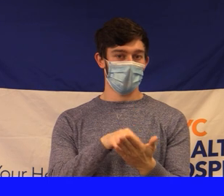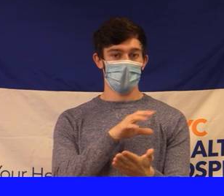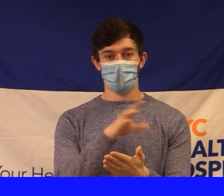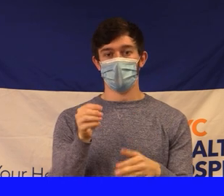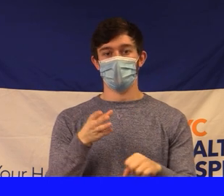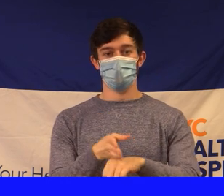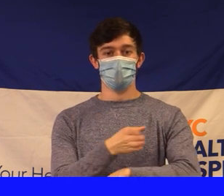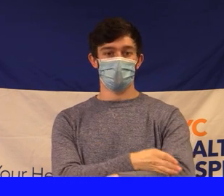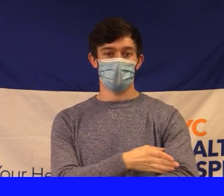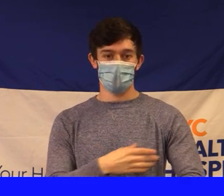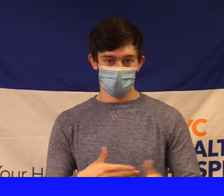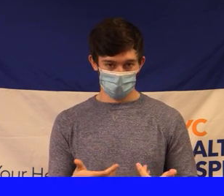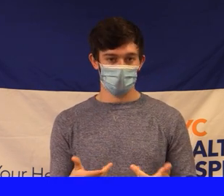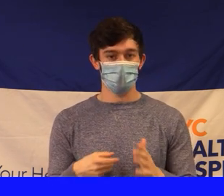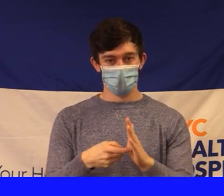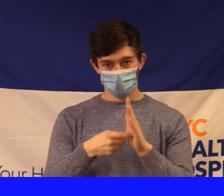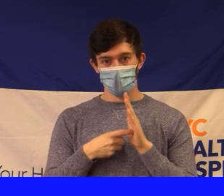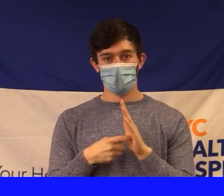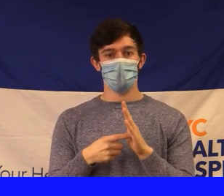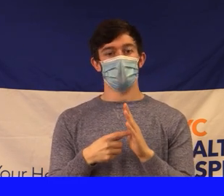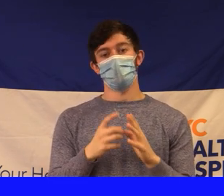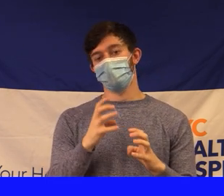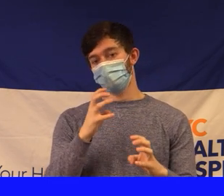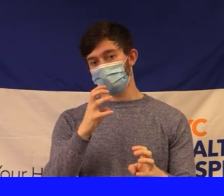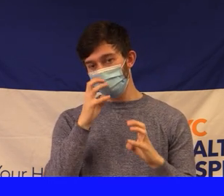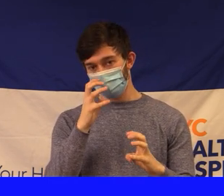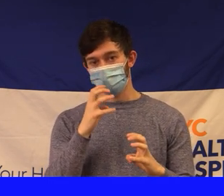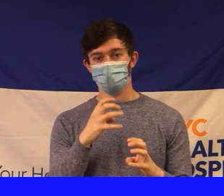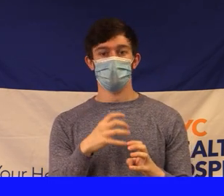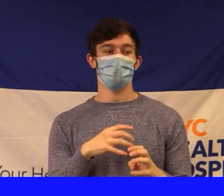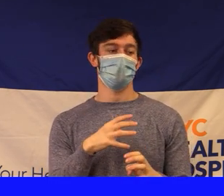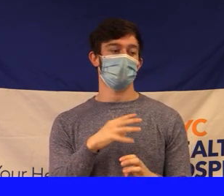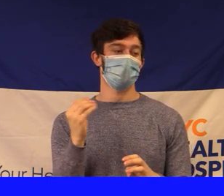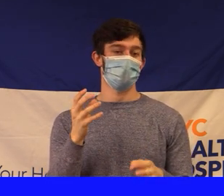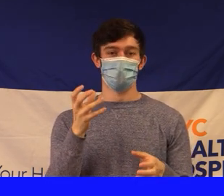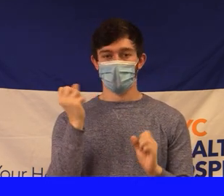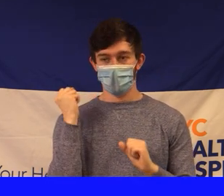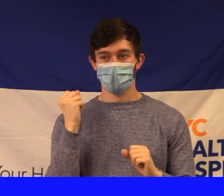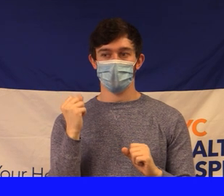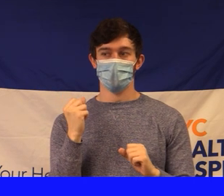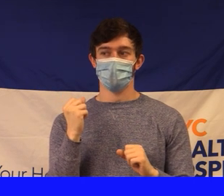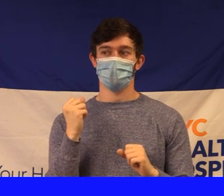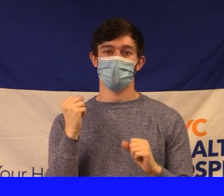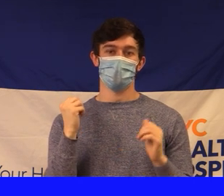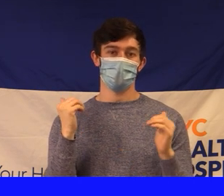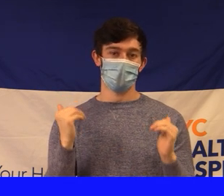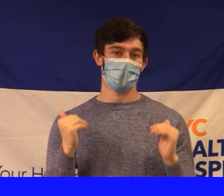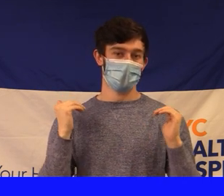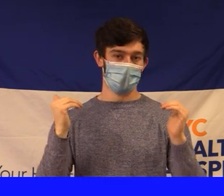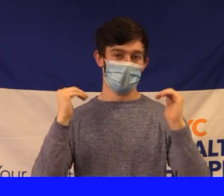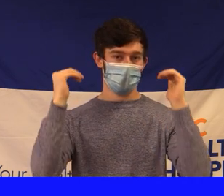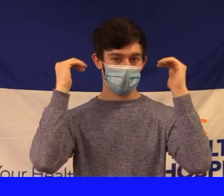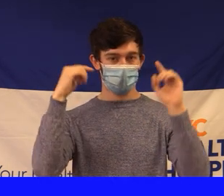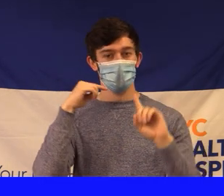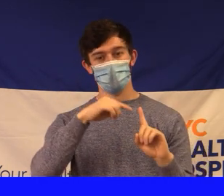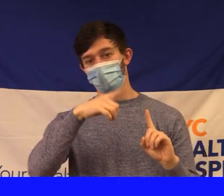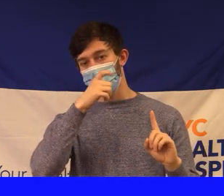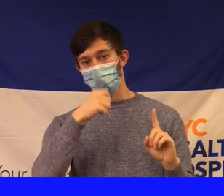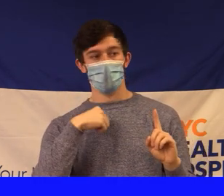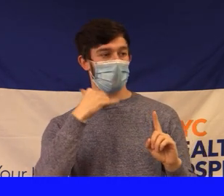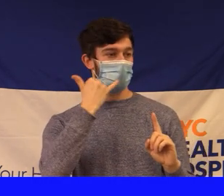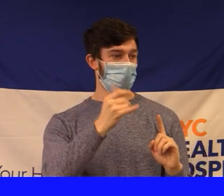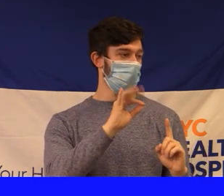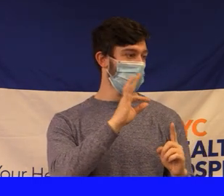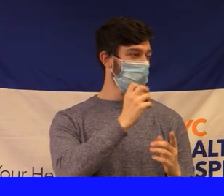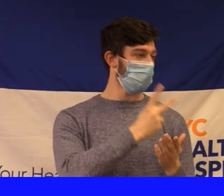just requires very rigorous and fast escalation of call if the